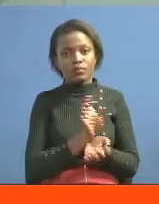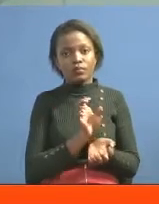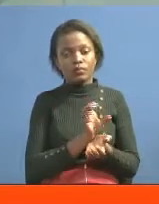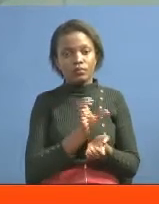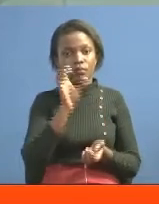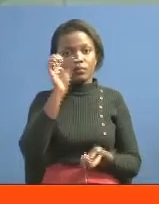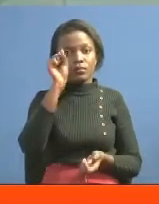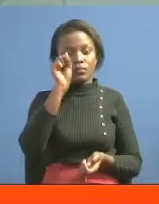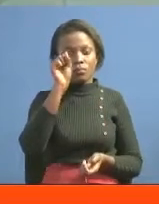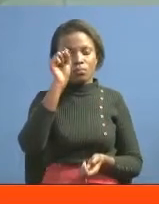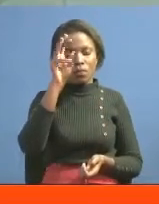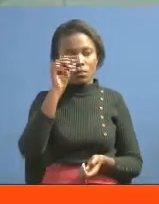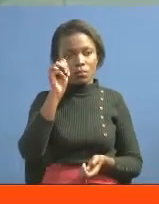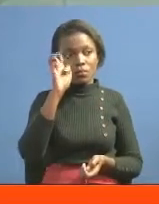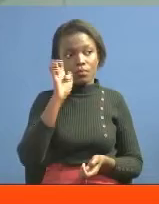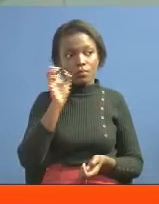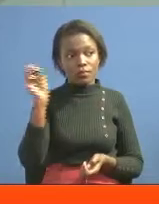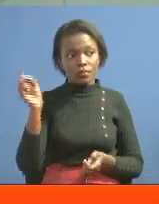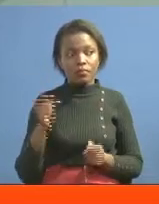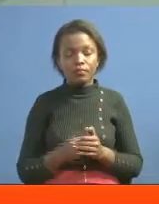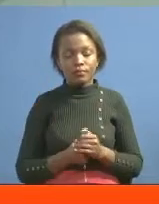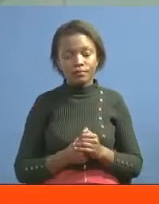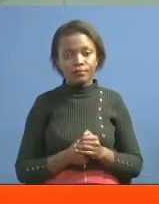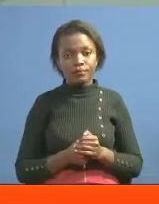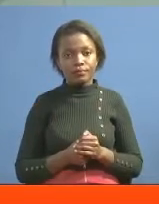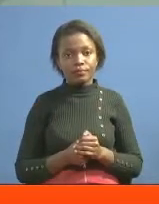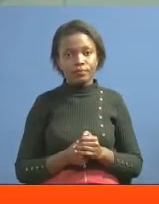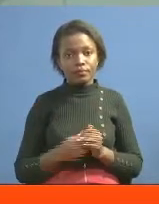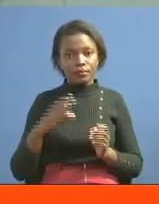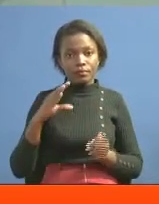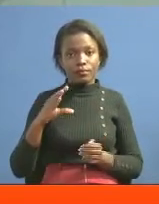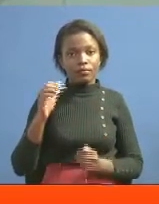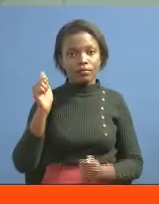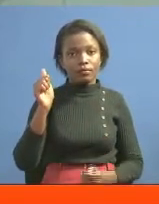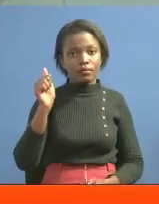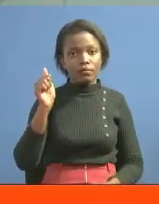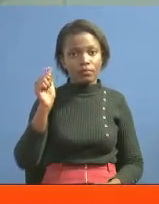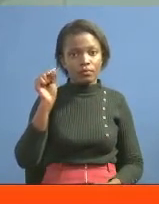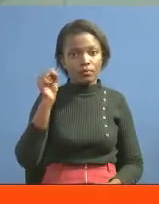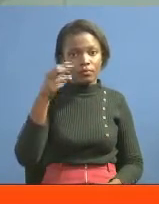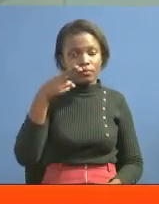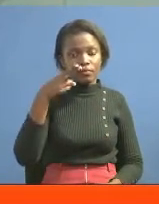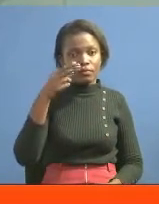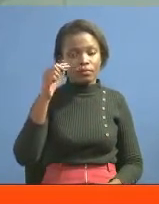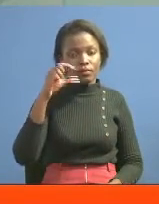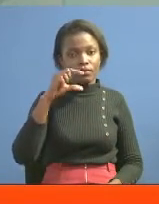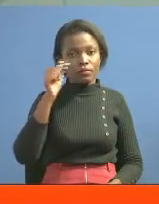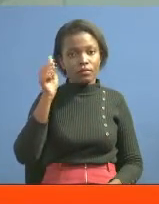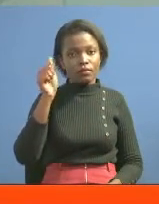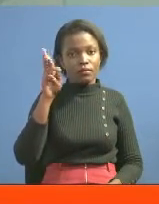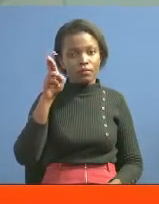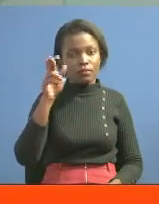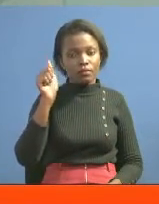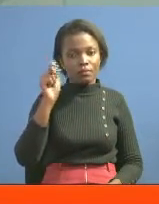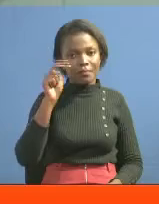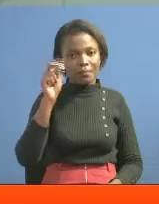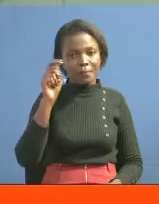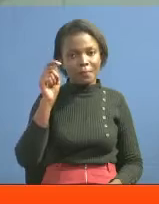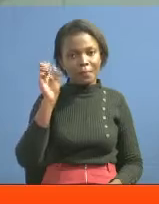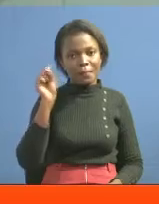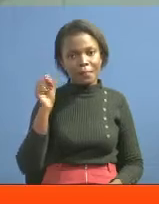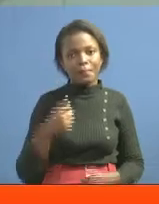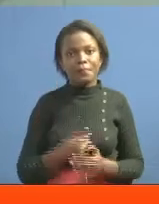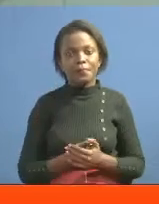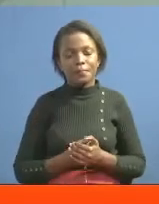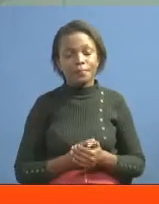SMEs. And so maybe considering things like cash grants, and I know this might be hard to administer, but I'm sure even these